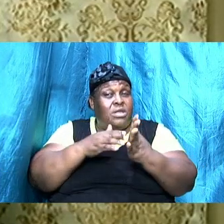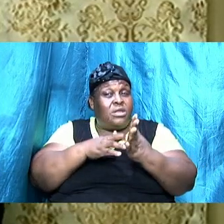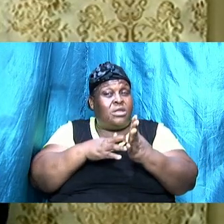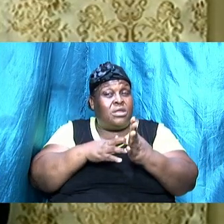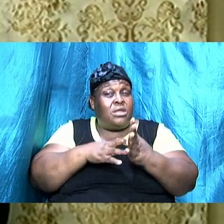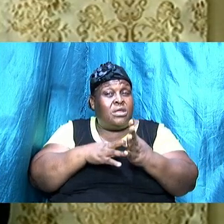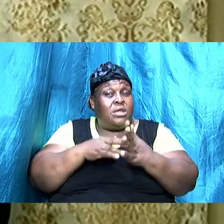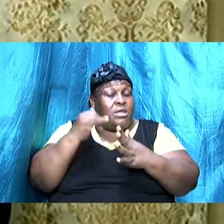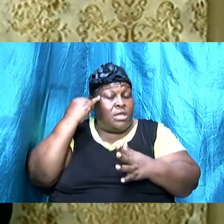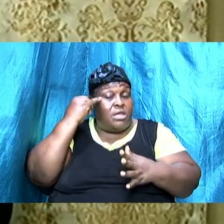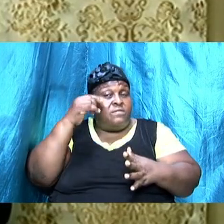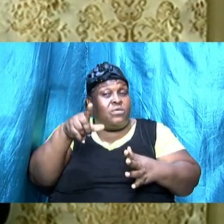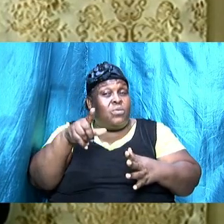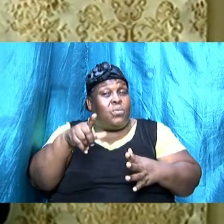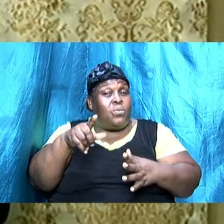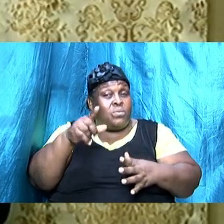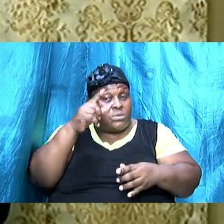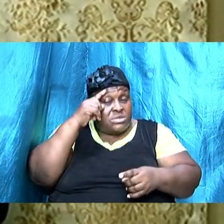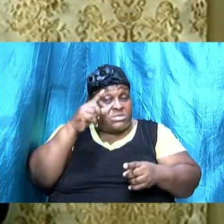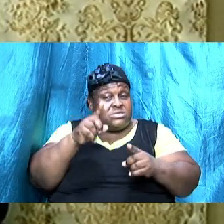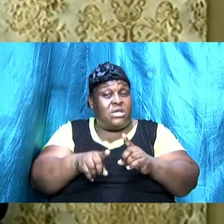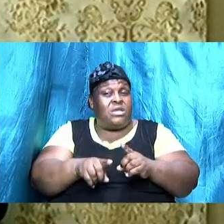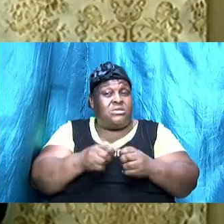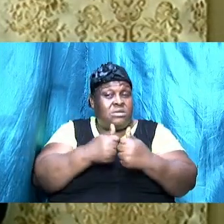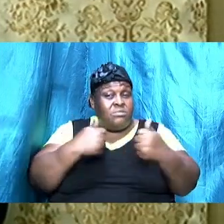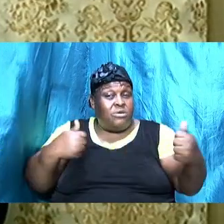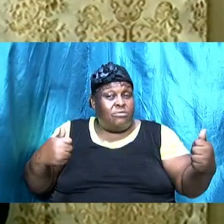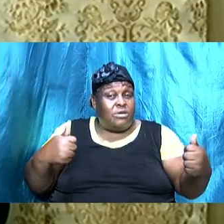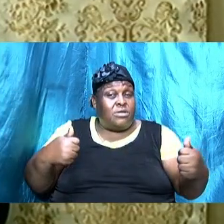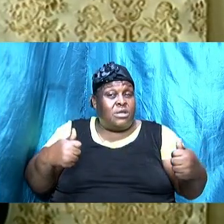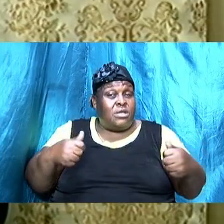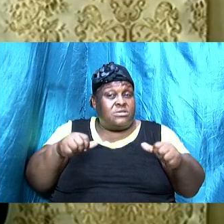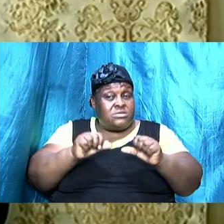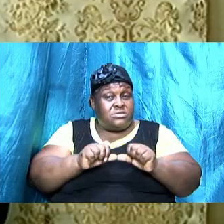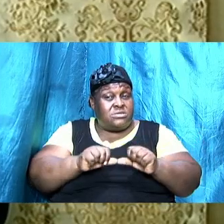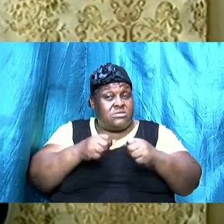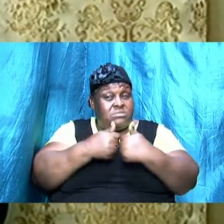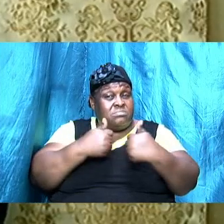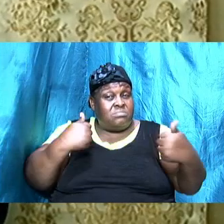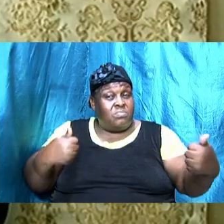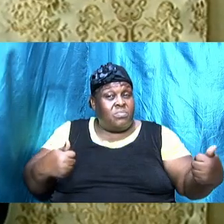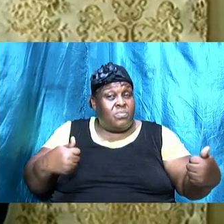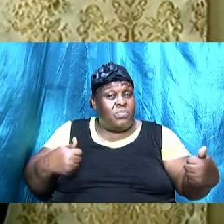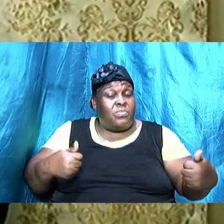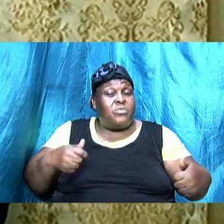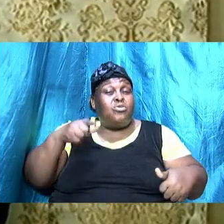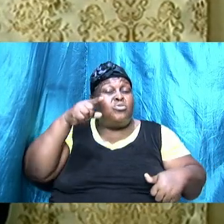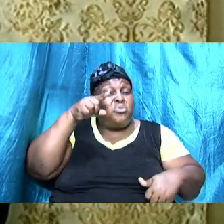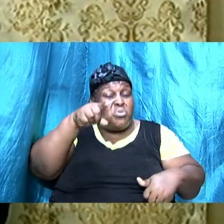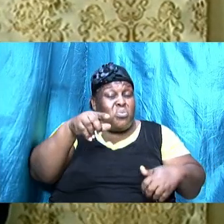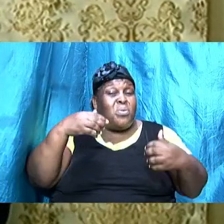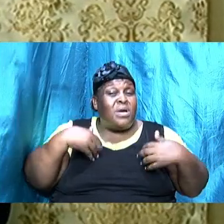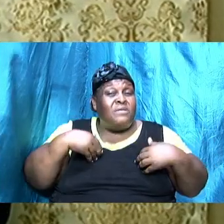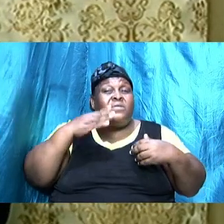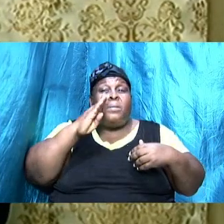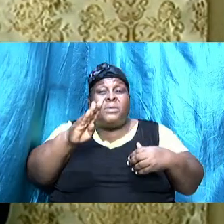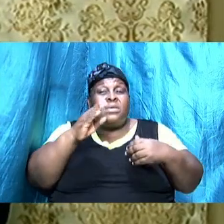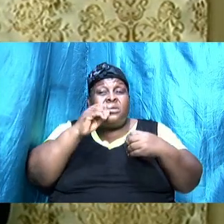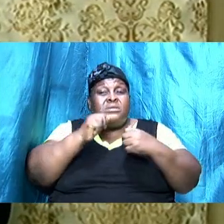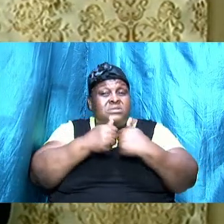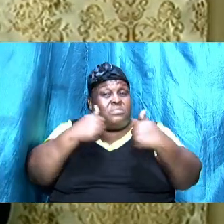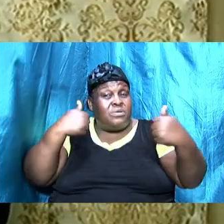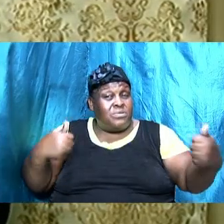if you decide to separate for a while and you stay separated, you're going to have to be separated. And